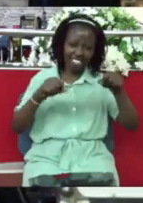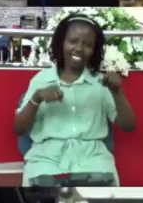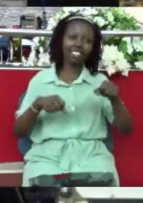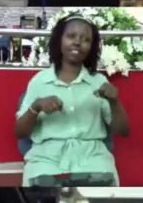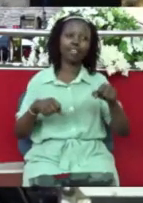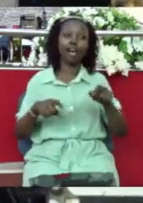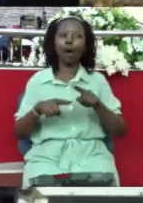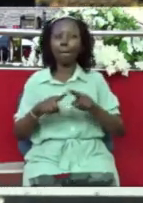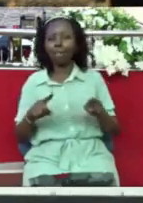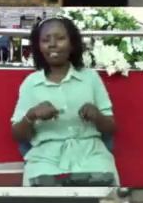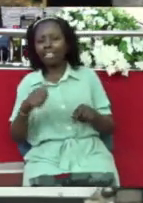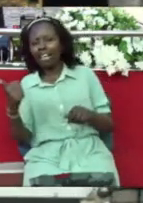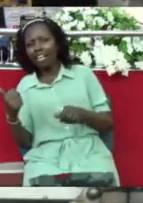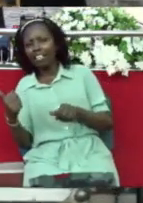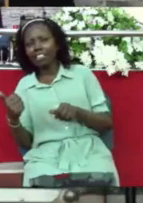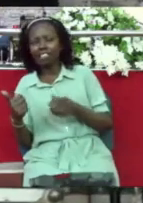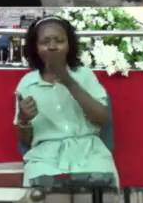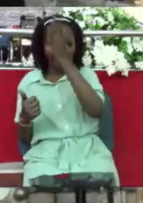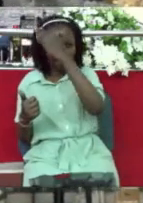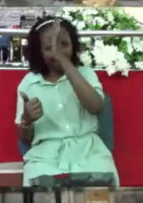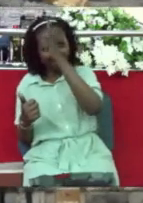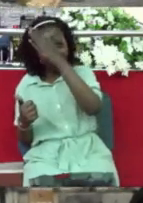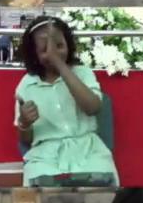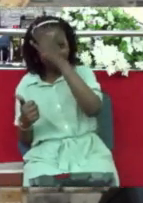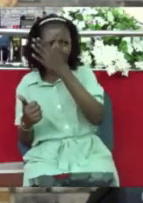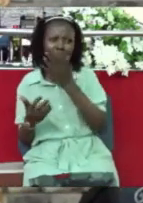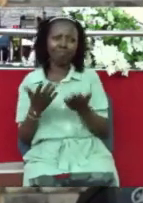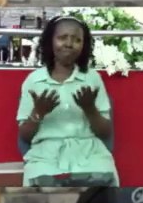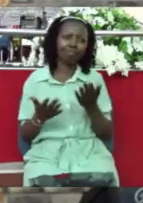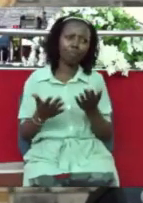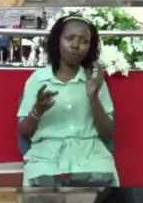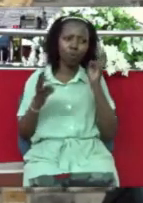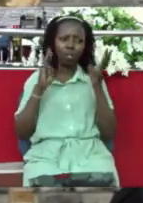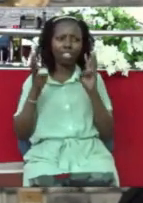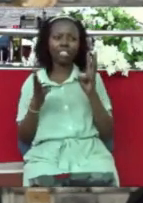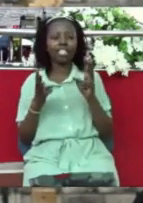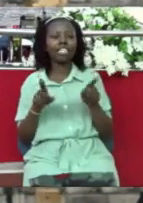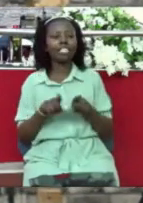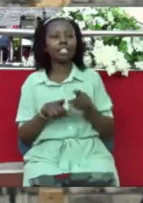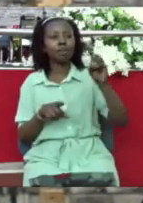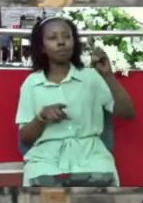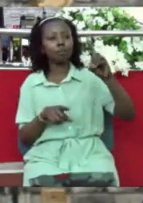unasema inawezekana. The other one is speaking to you. Pande ingine na kuambia wewe